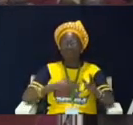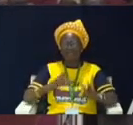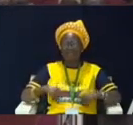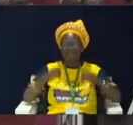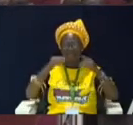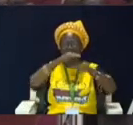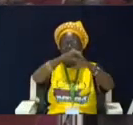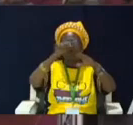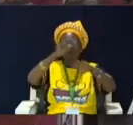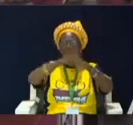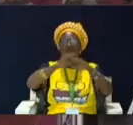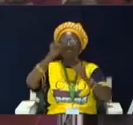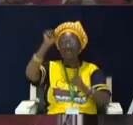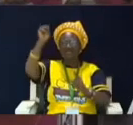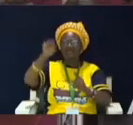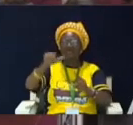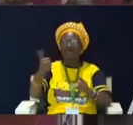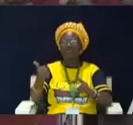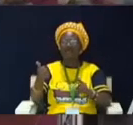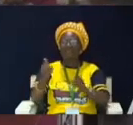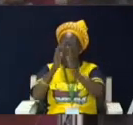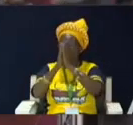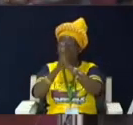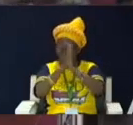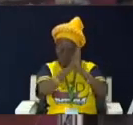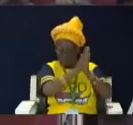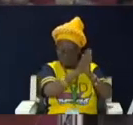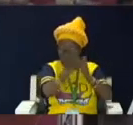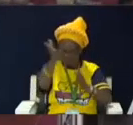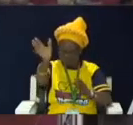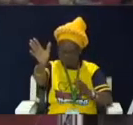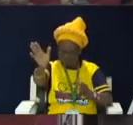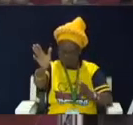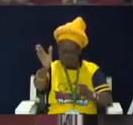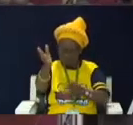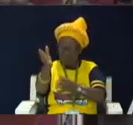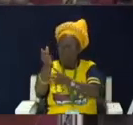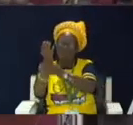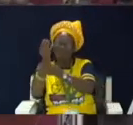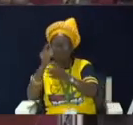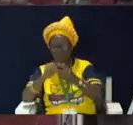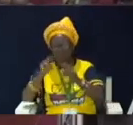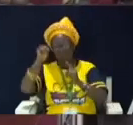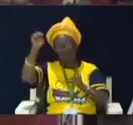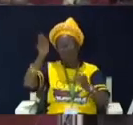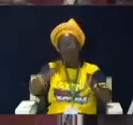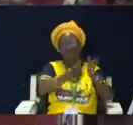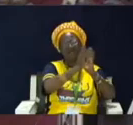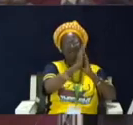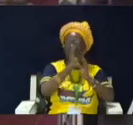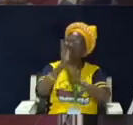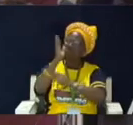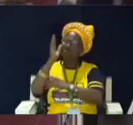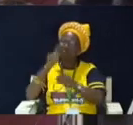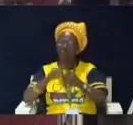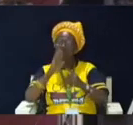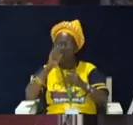rest of us, please, let's stretch our hands towards these people and just ask the Almighty God to be merciful unto